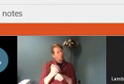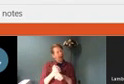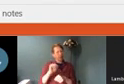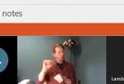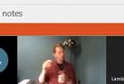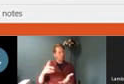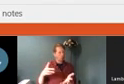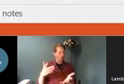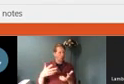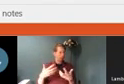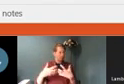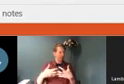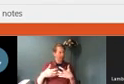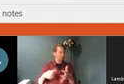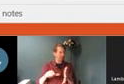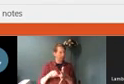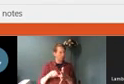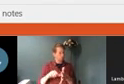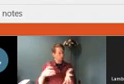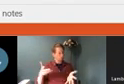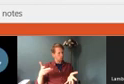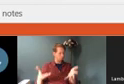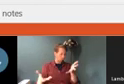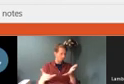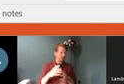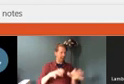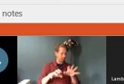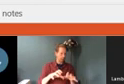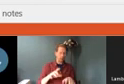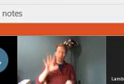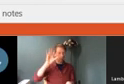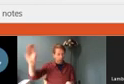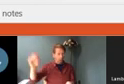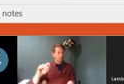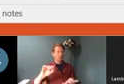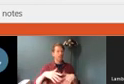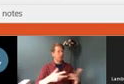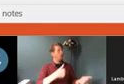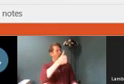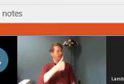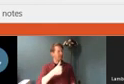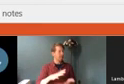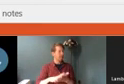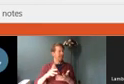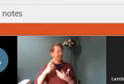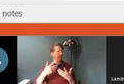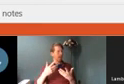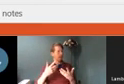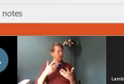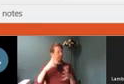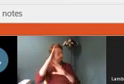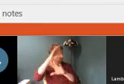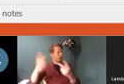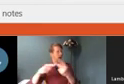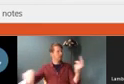that was another aspect of using massively parallel sequencing for forensic DNA